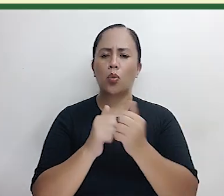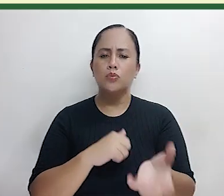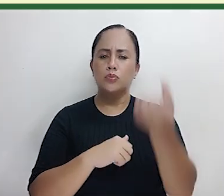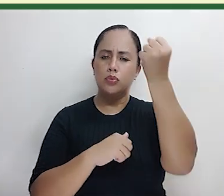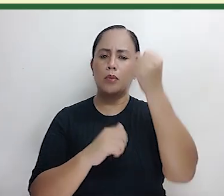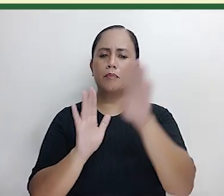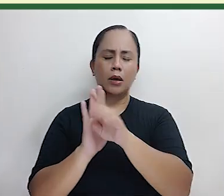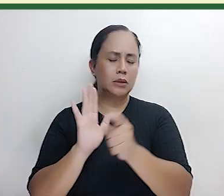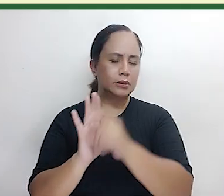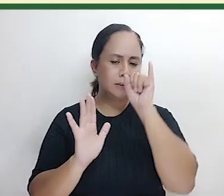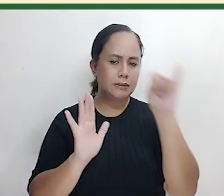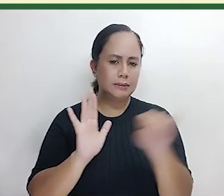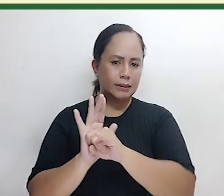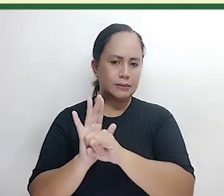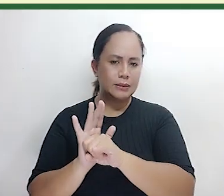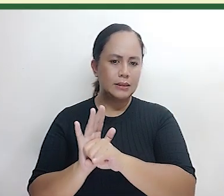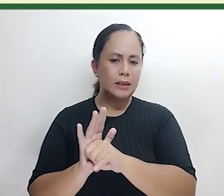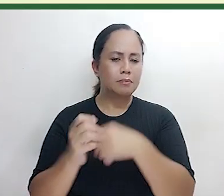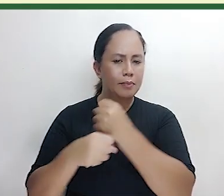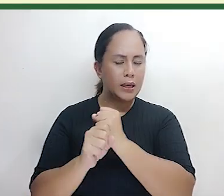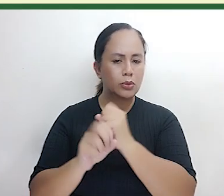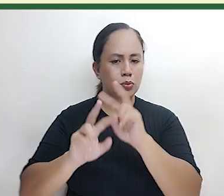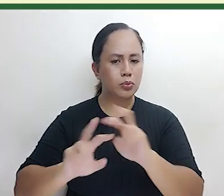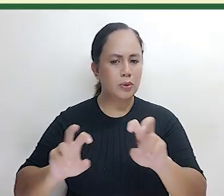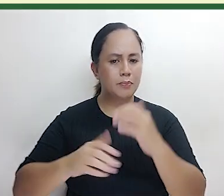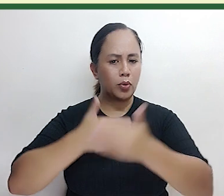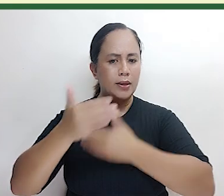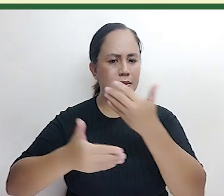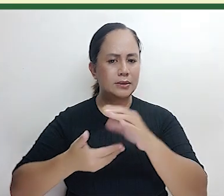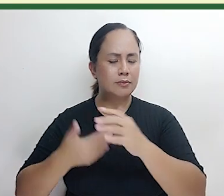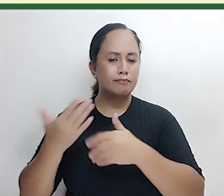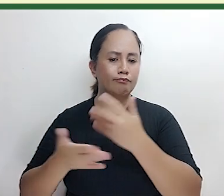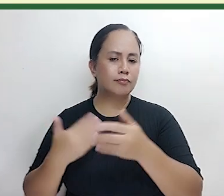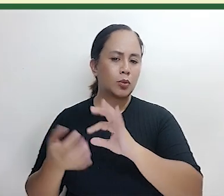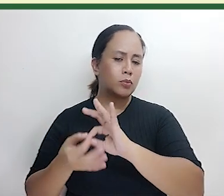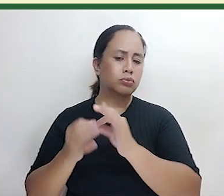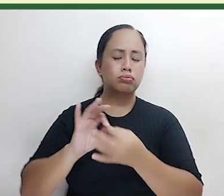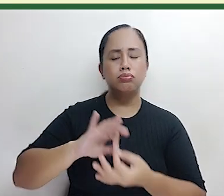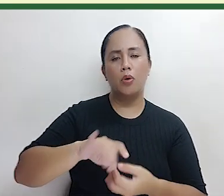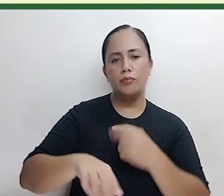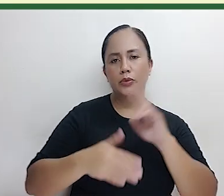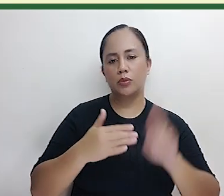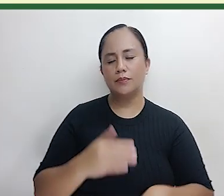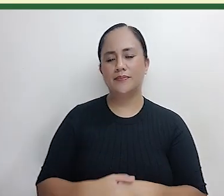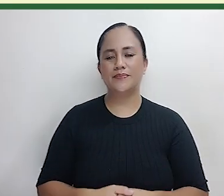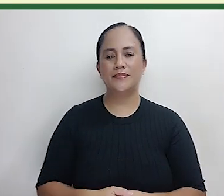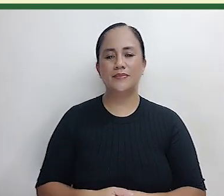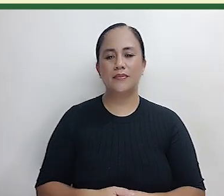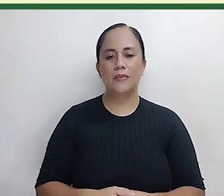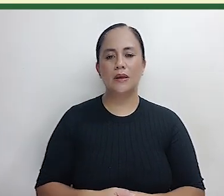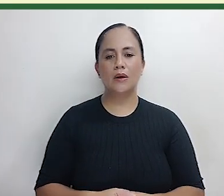reflection on how their own background identities shape the research process and interpretation of